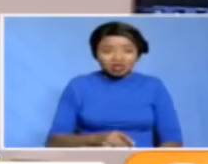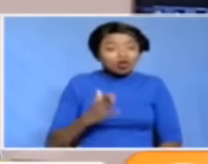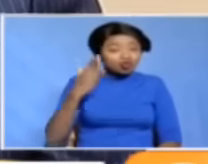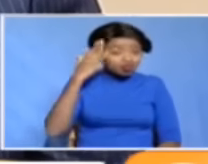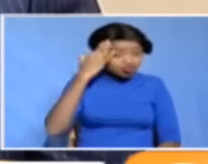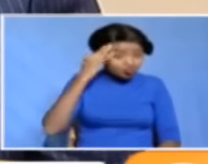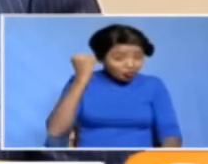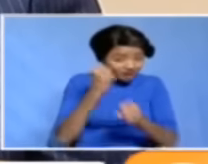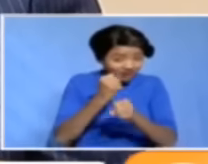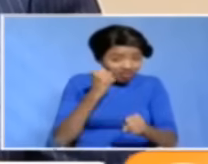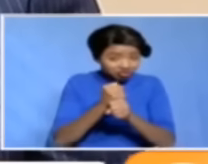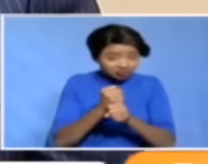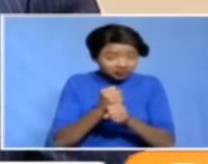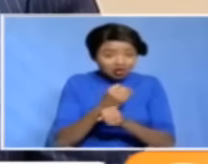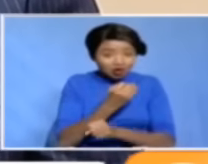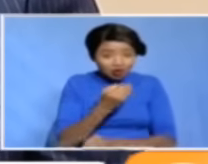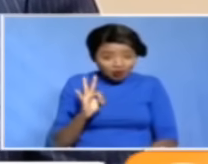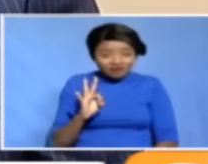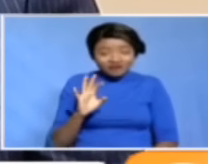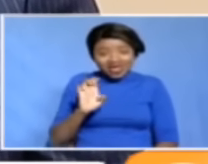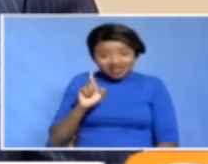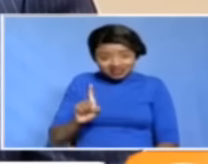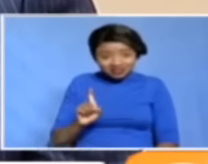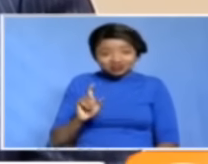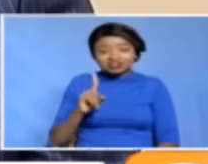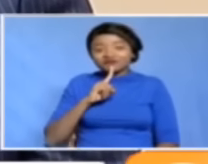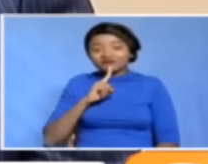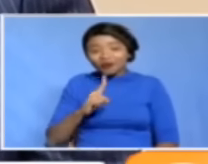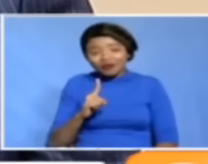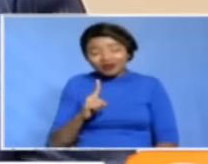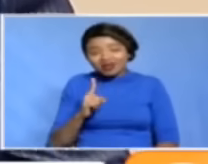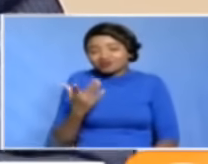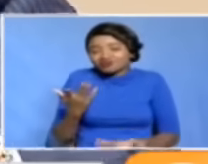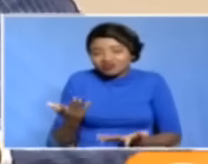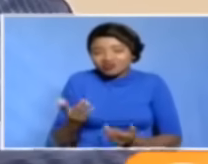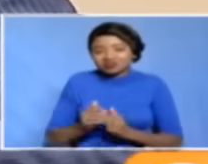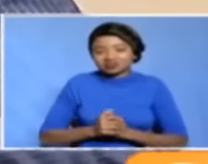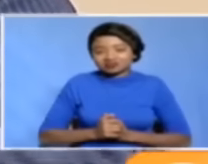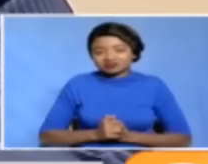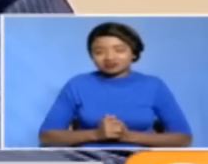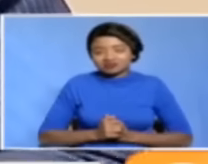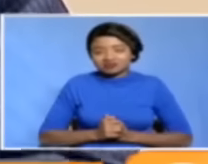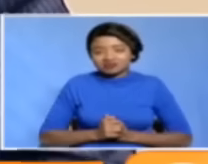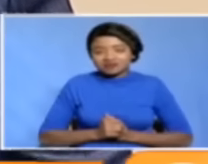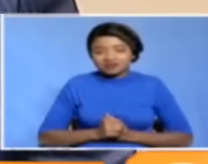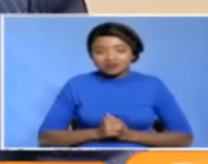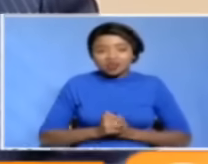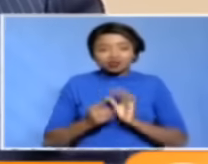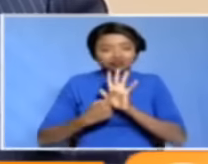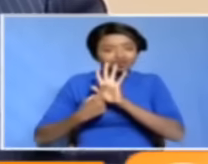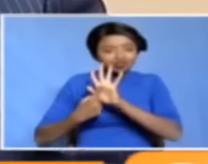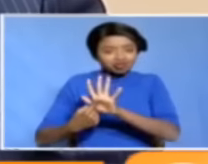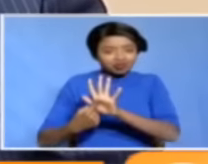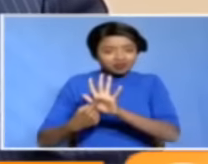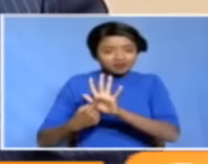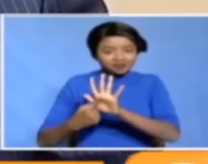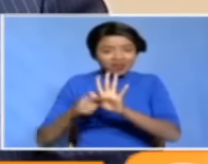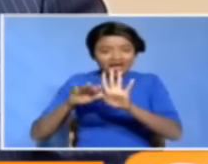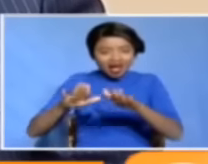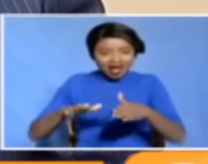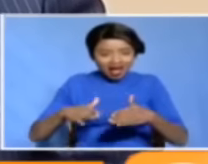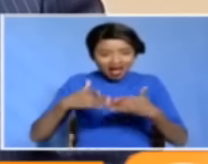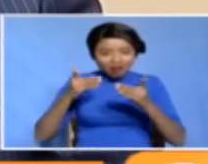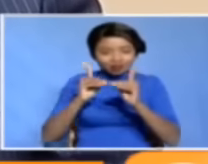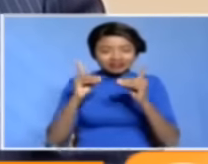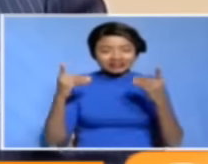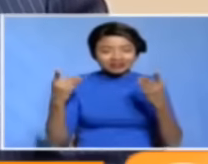function of an executive order? The function of an executive order, basically, is to show how departments